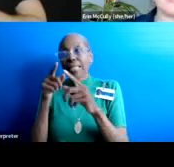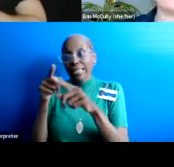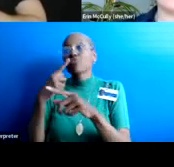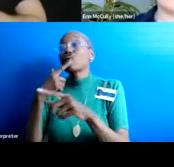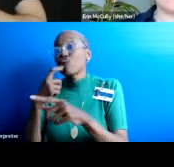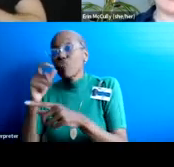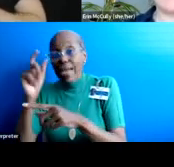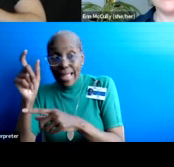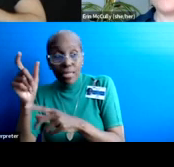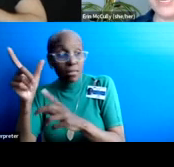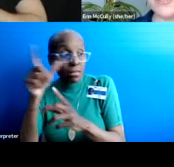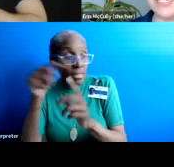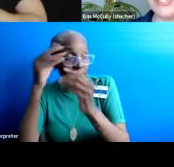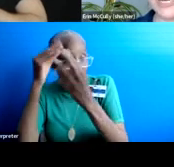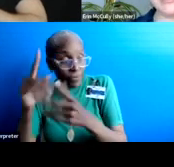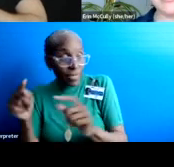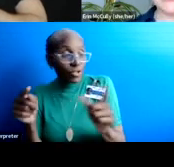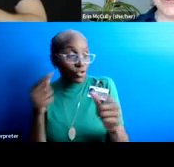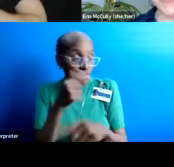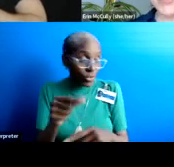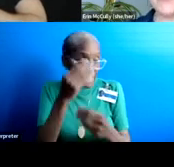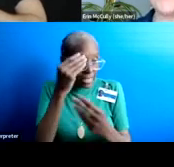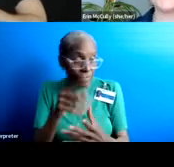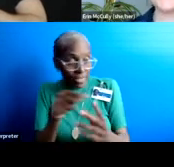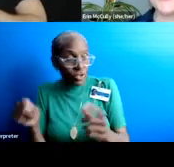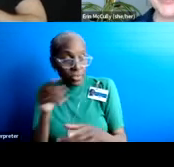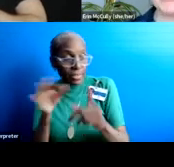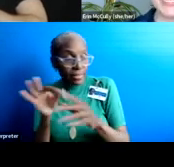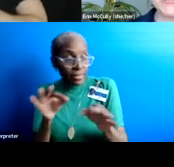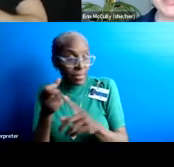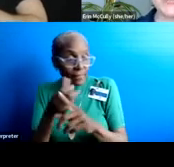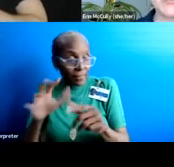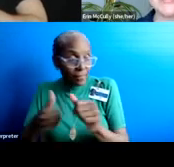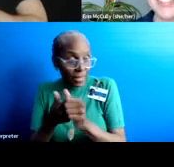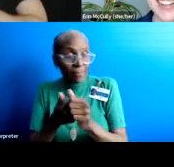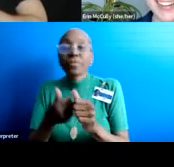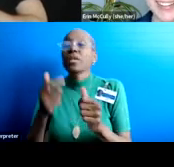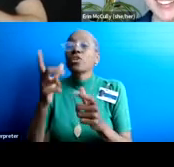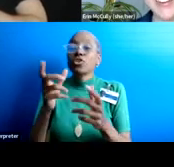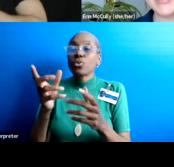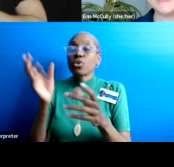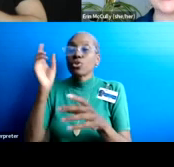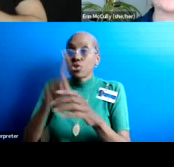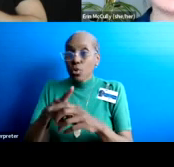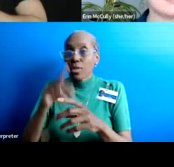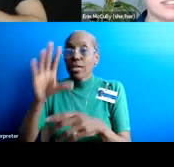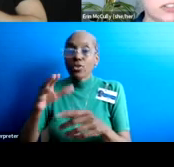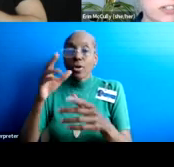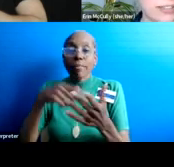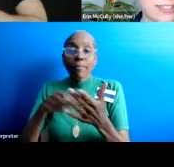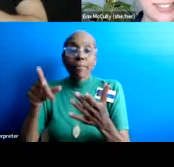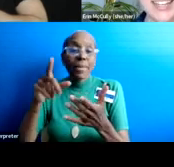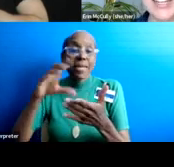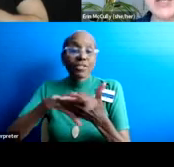the information that's in red and the information that's in green. So if you want to donate your paycheck, you can sign next to the green